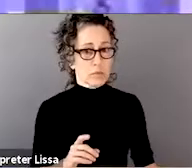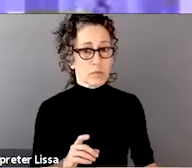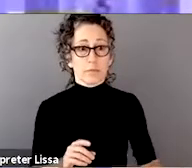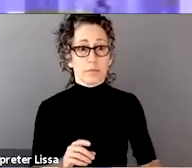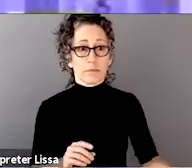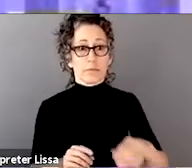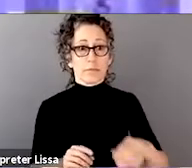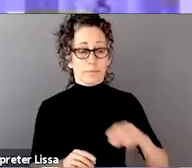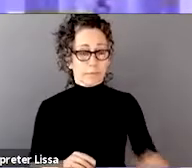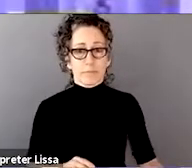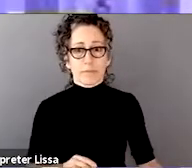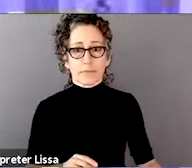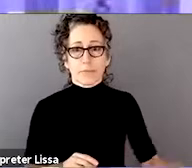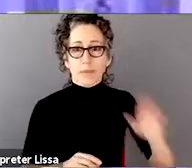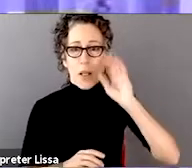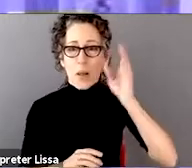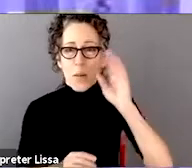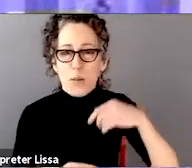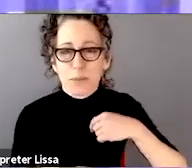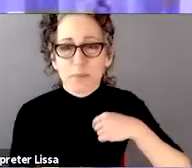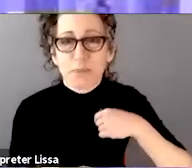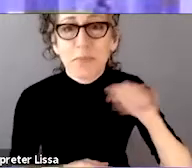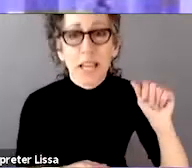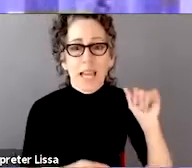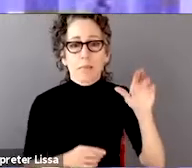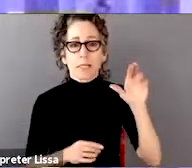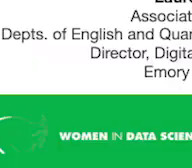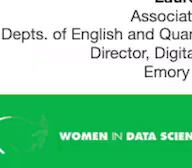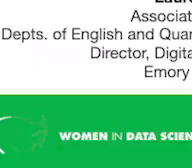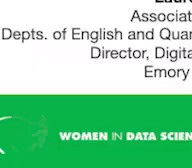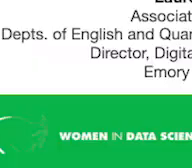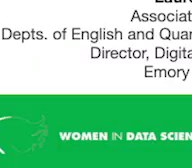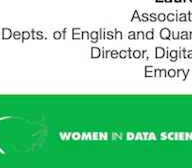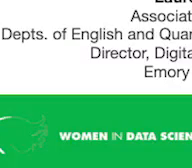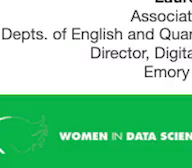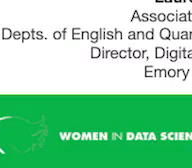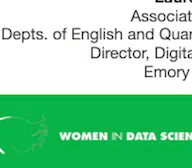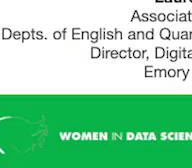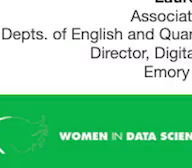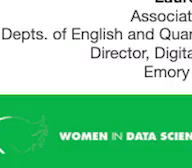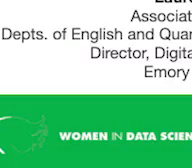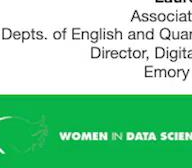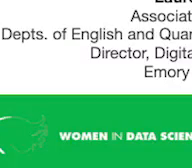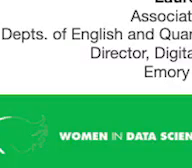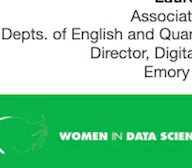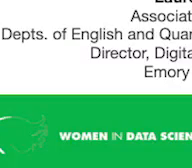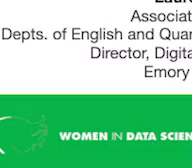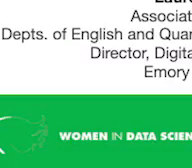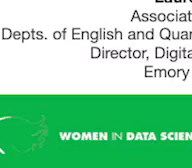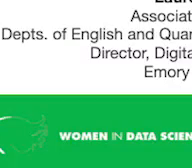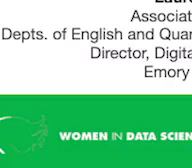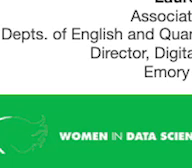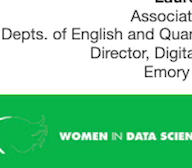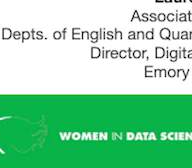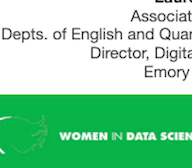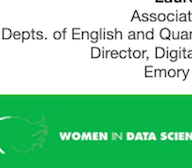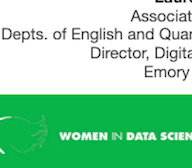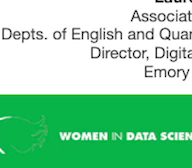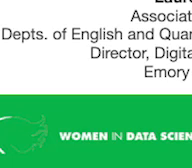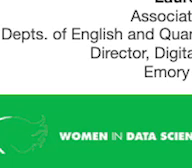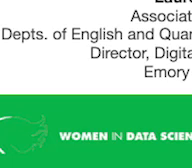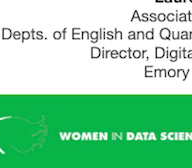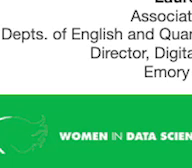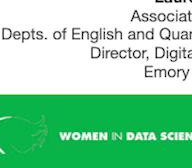Hello, I'm Amy Kaiser from MIT, welcoming everyone to the program. It's my pleasure to introduce Christiane Lum, moderating our